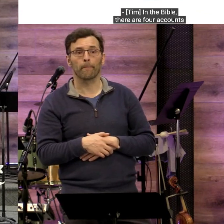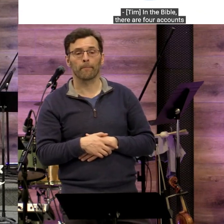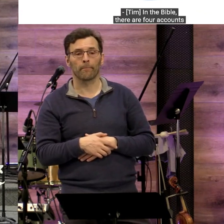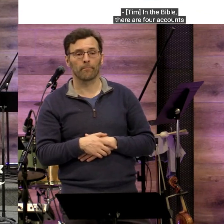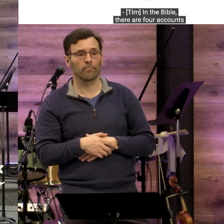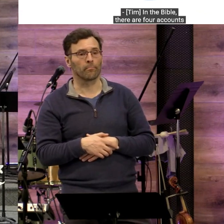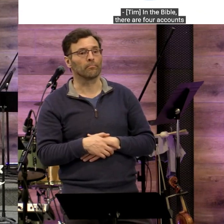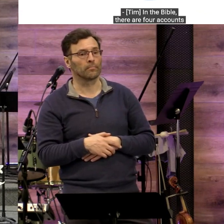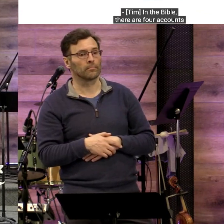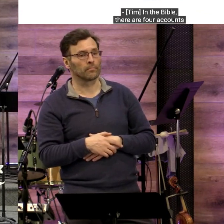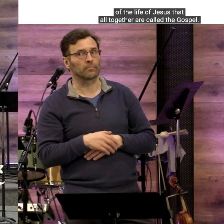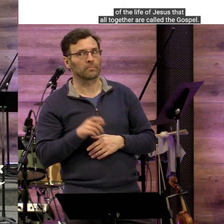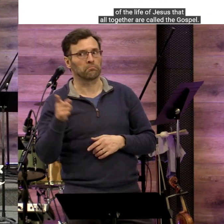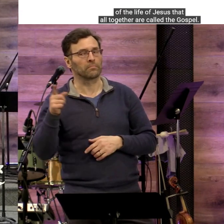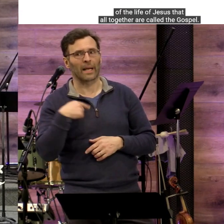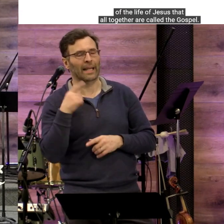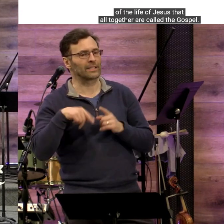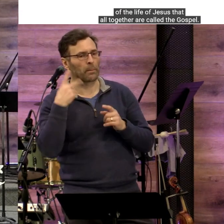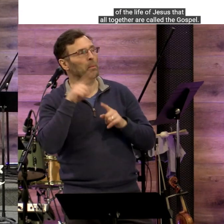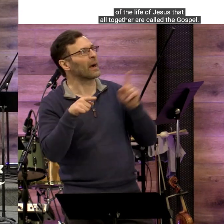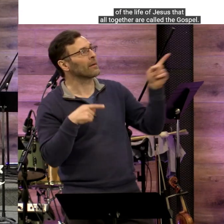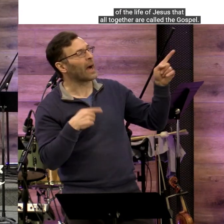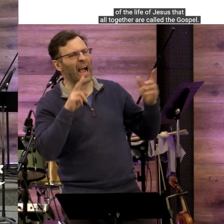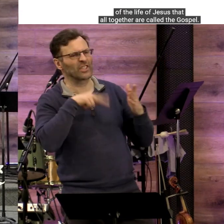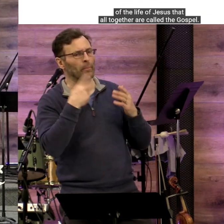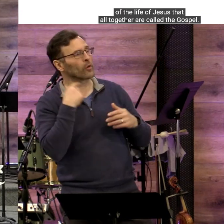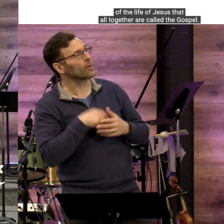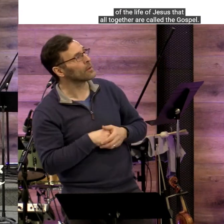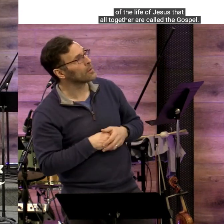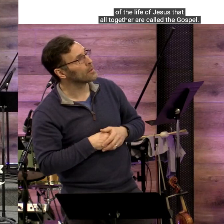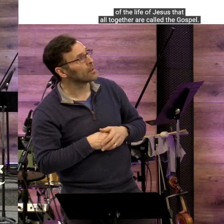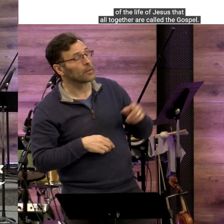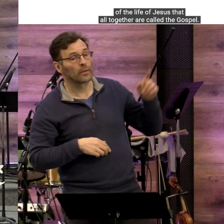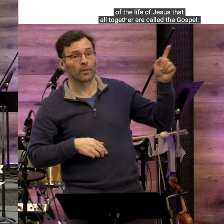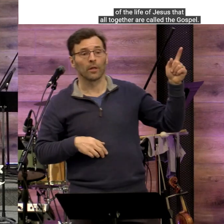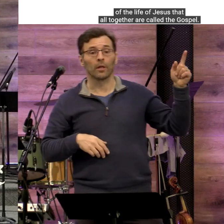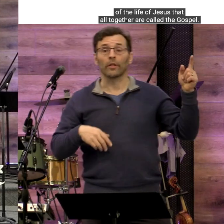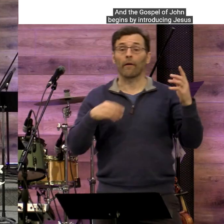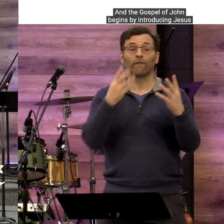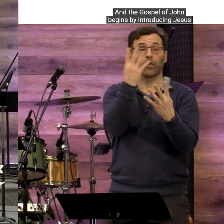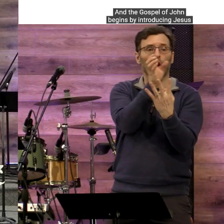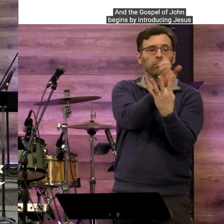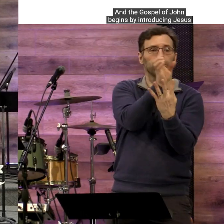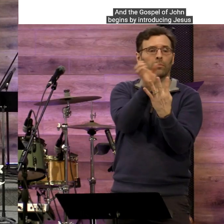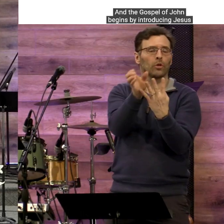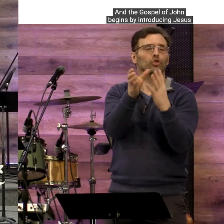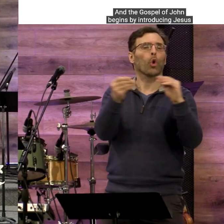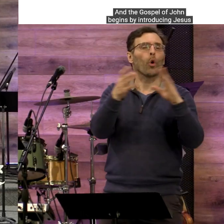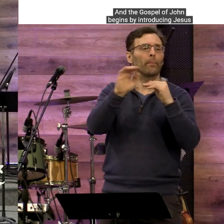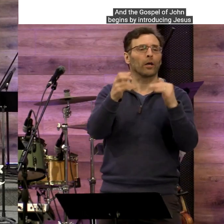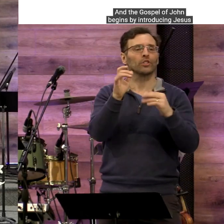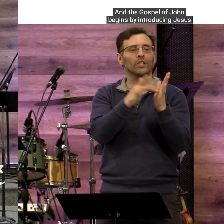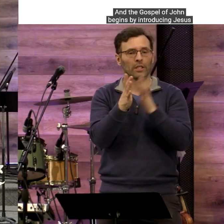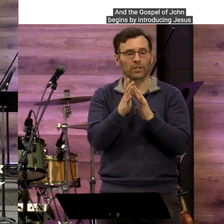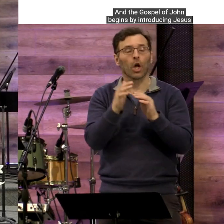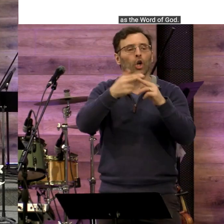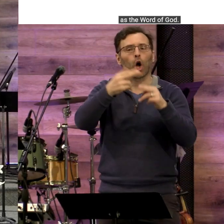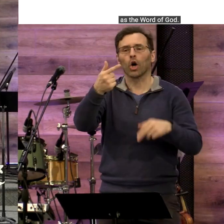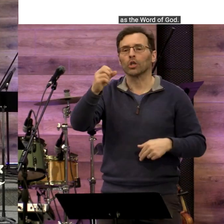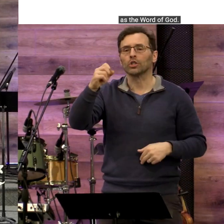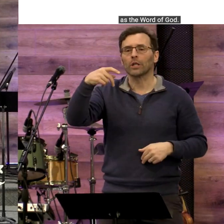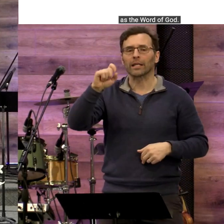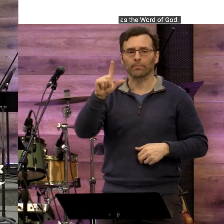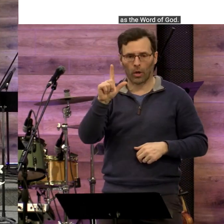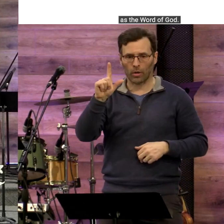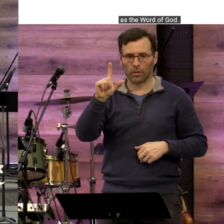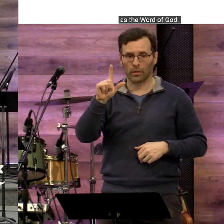In the Bible, there are four accounts of the life of Jesus that altogether are called the Gospel. And the Gospel of John begins by introducing Jesus as